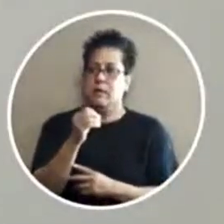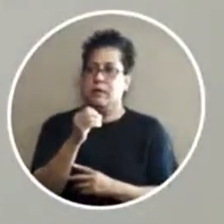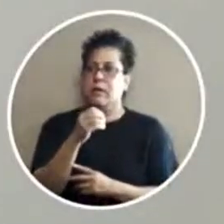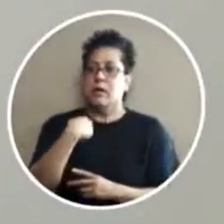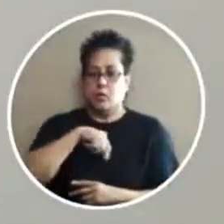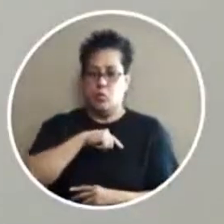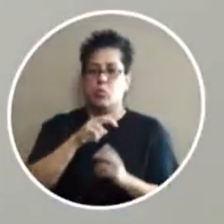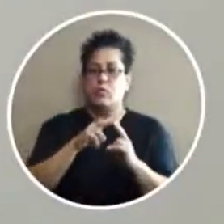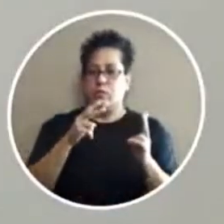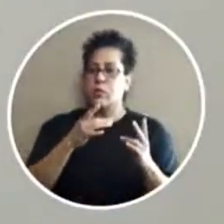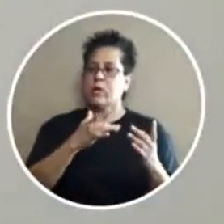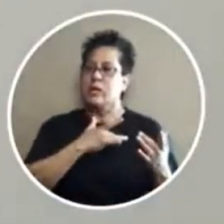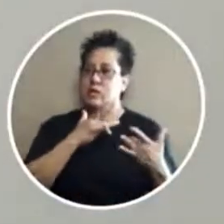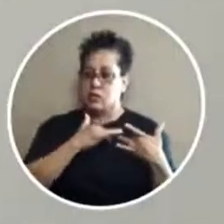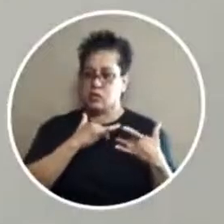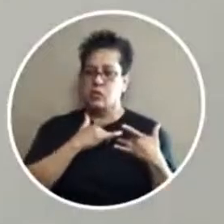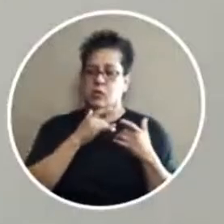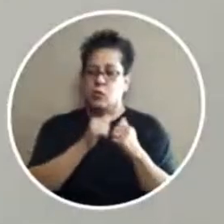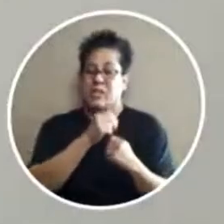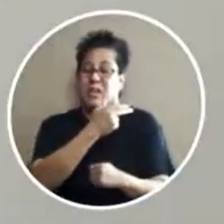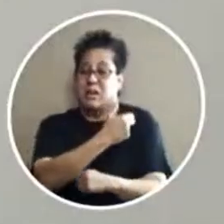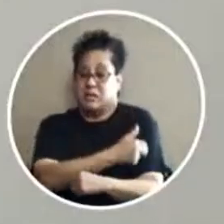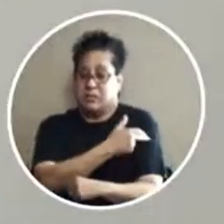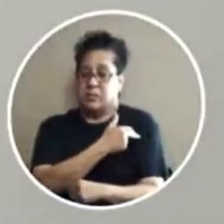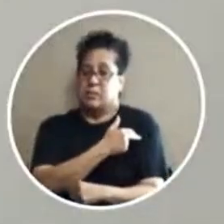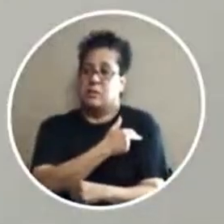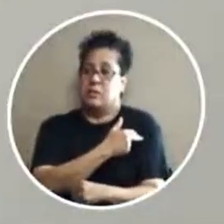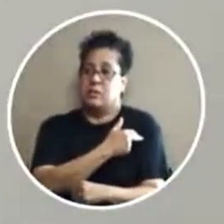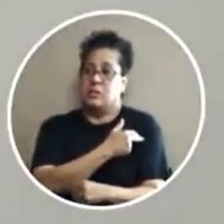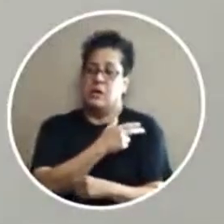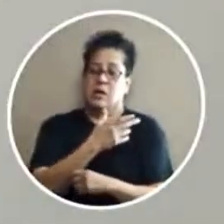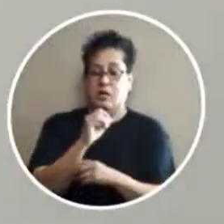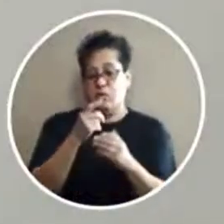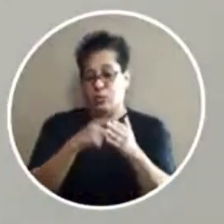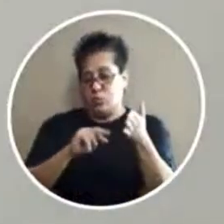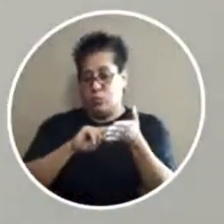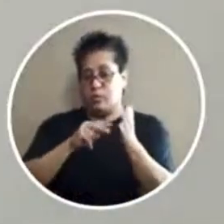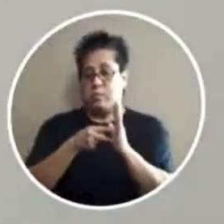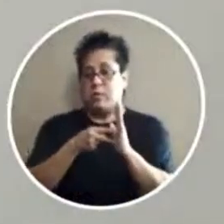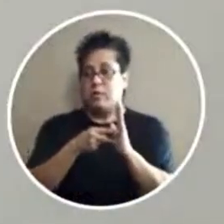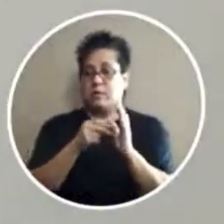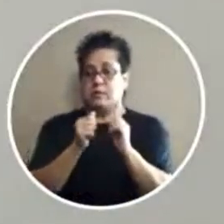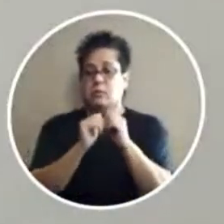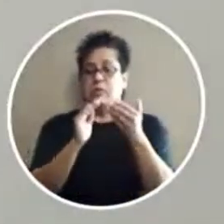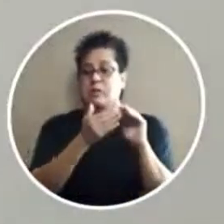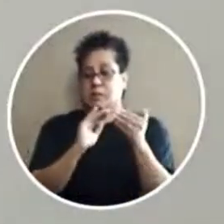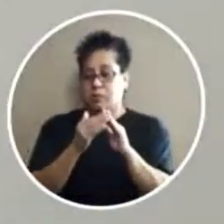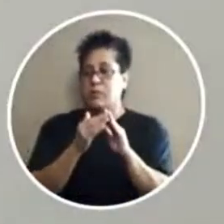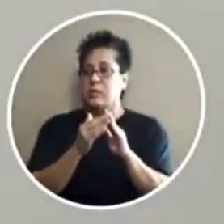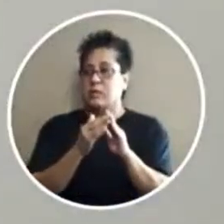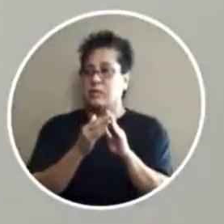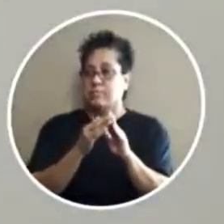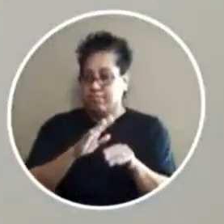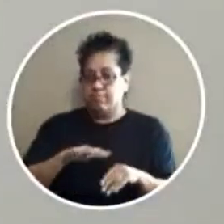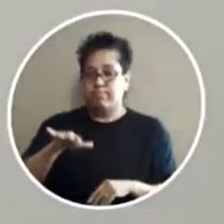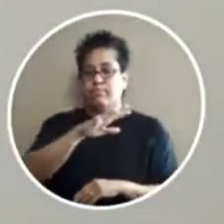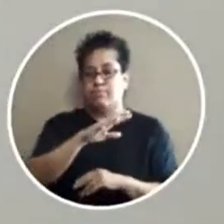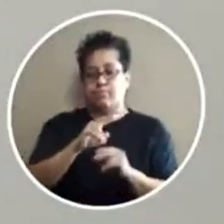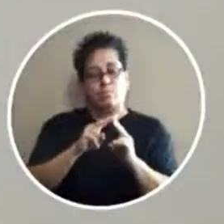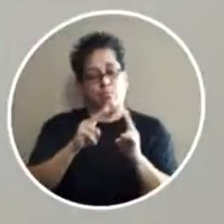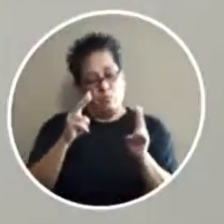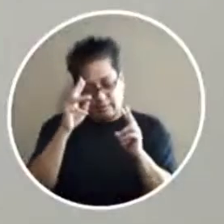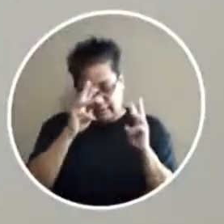we were very concerned about the hospitalizations and what this means to our community as a whole. It's very